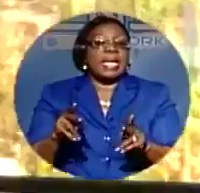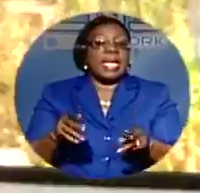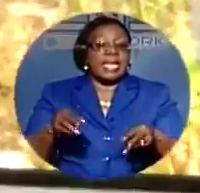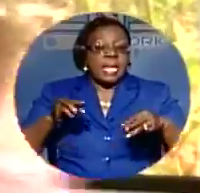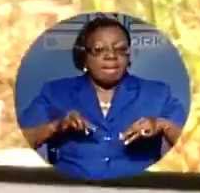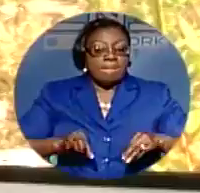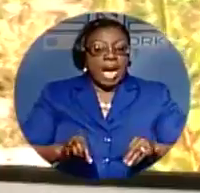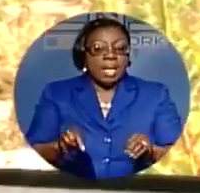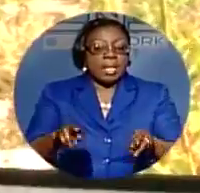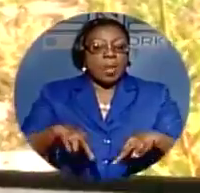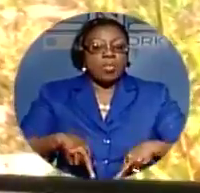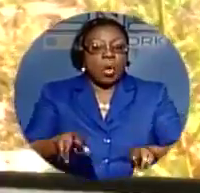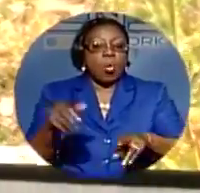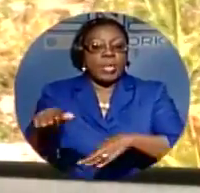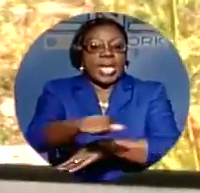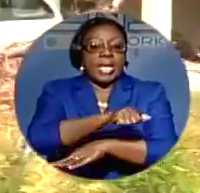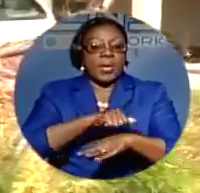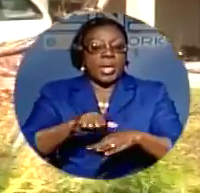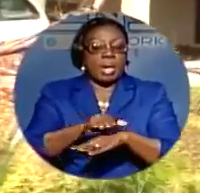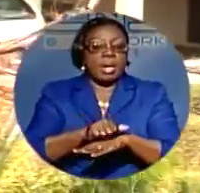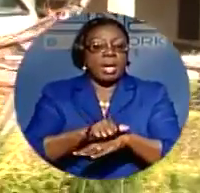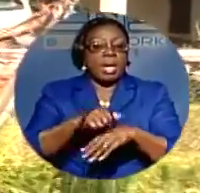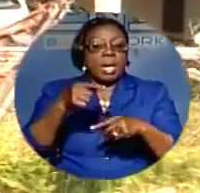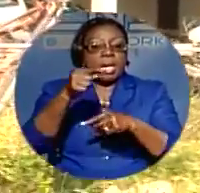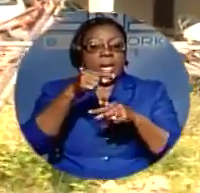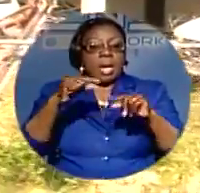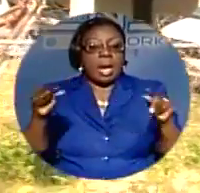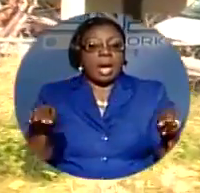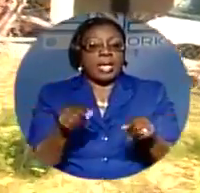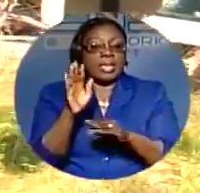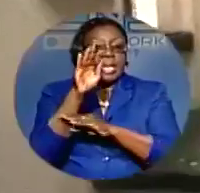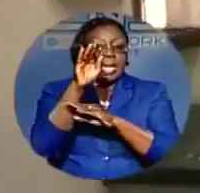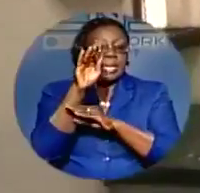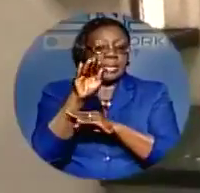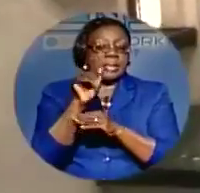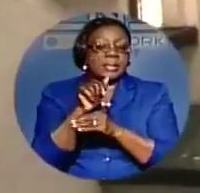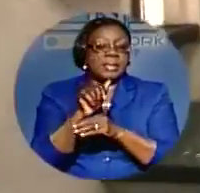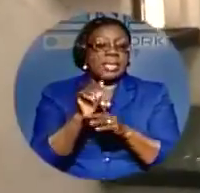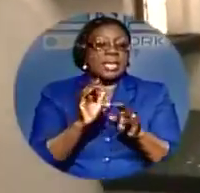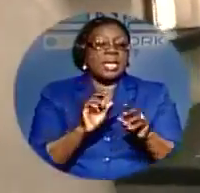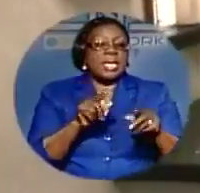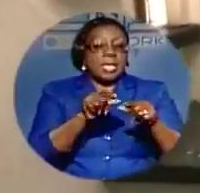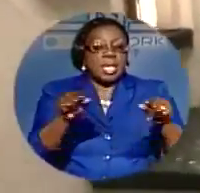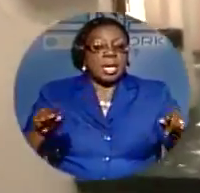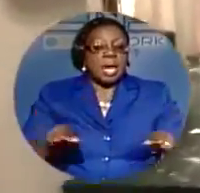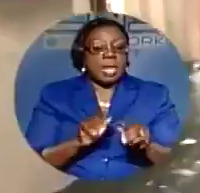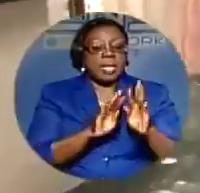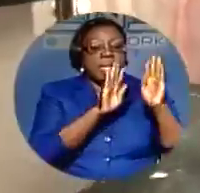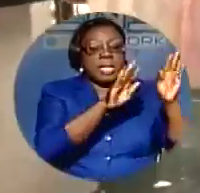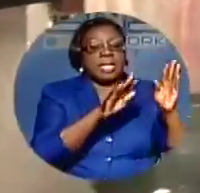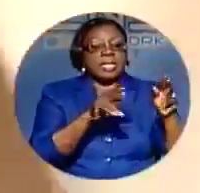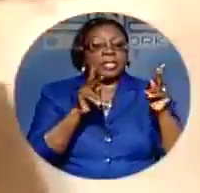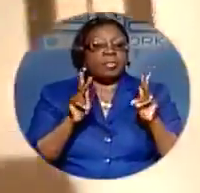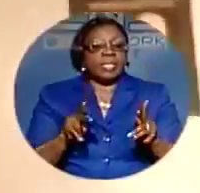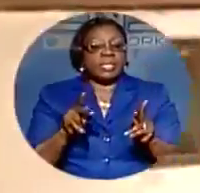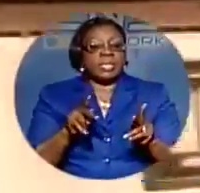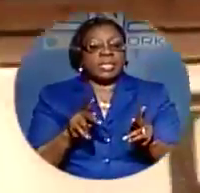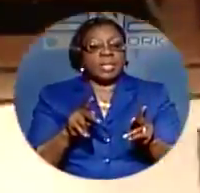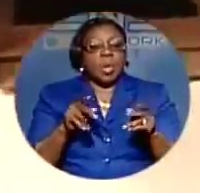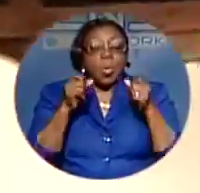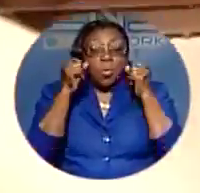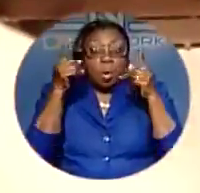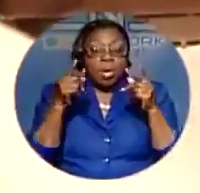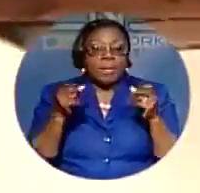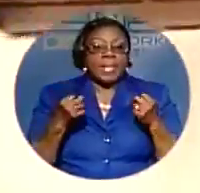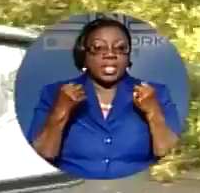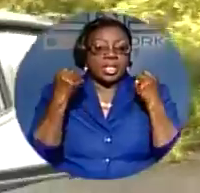Road area, Garden Hills, and pockets of East Street South. Garden Hills resident Marjorie Tucker got up in shock